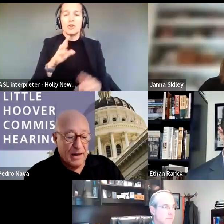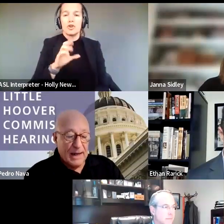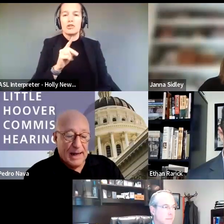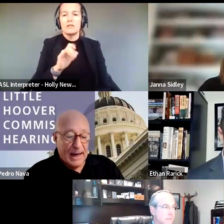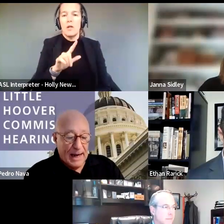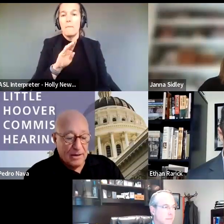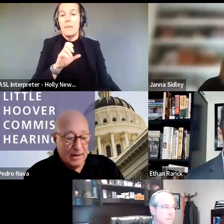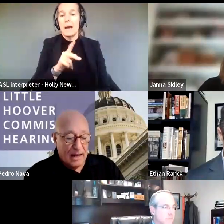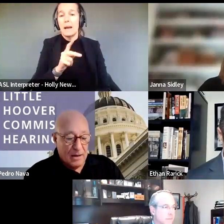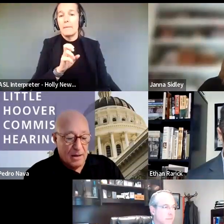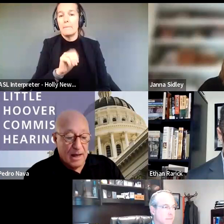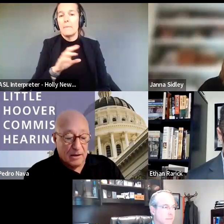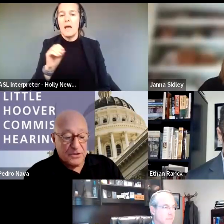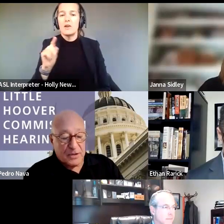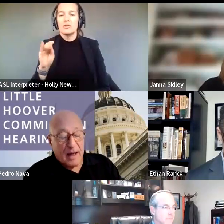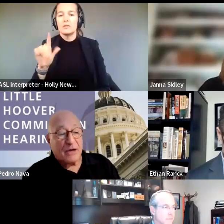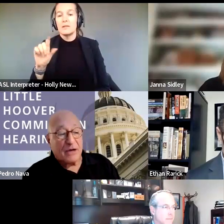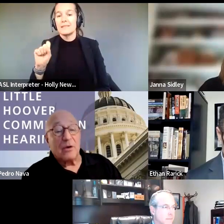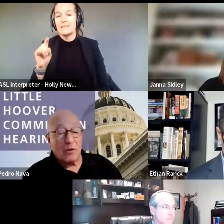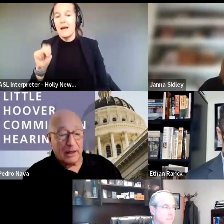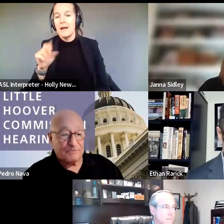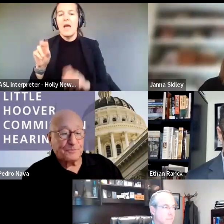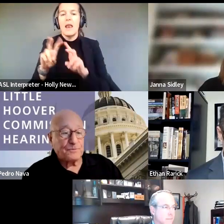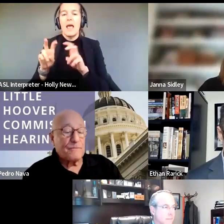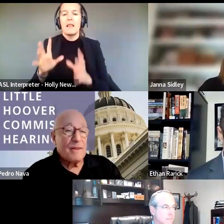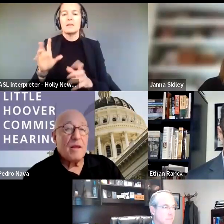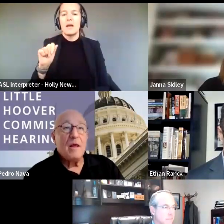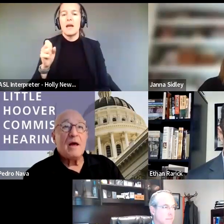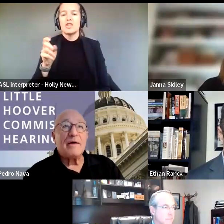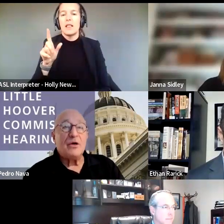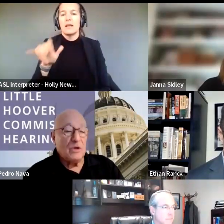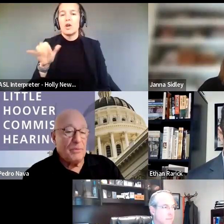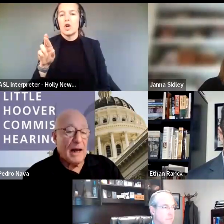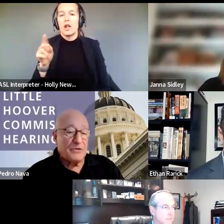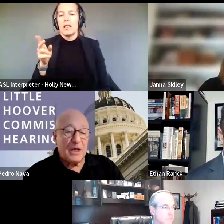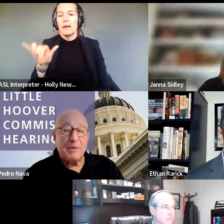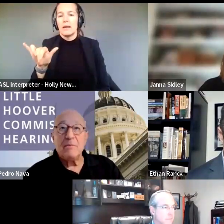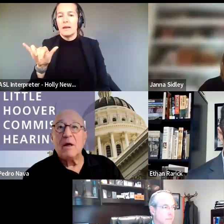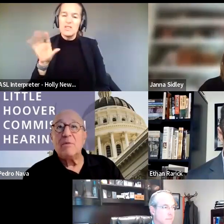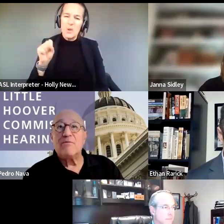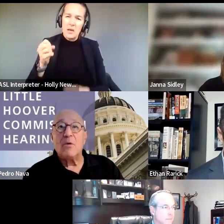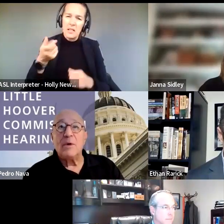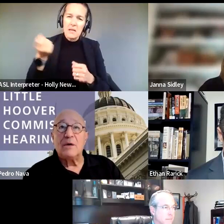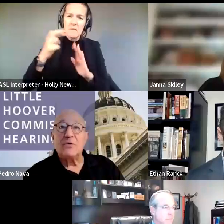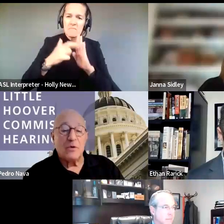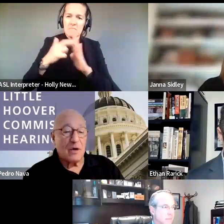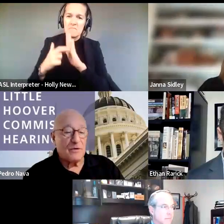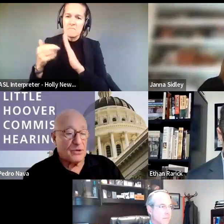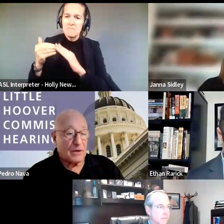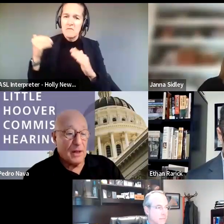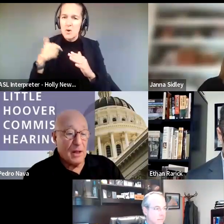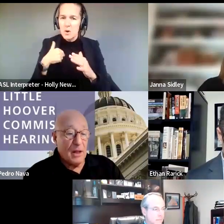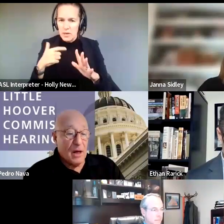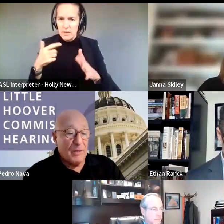Stein, and Analyst Ashley Hurley. I got to do a little bit of housekeeping before we turn to our